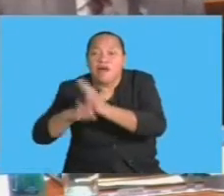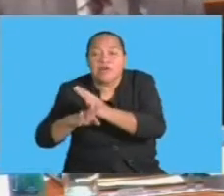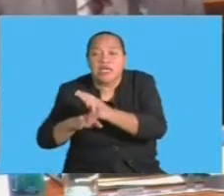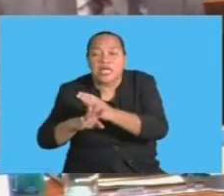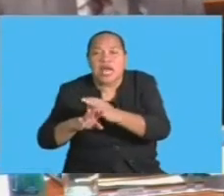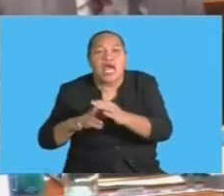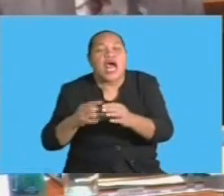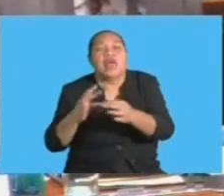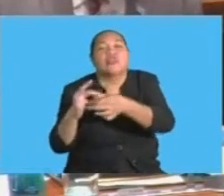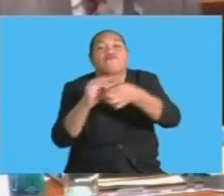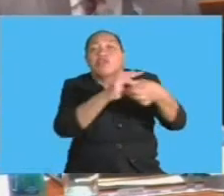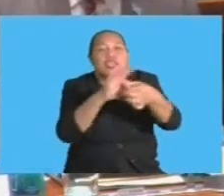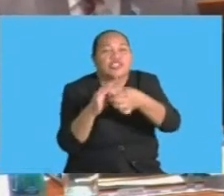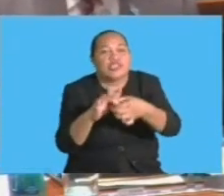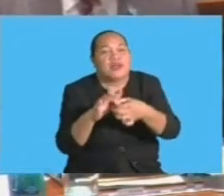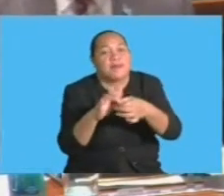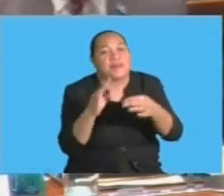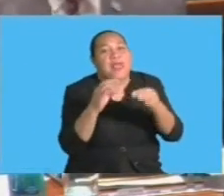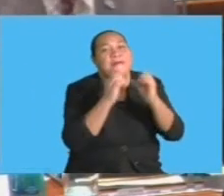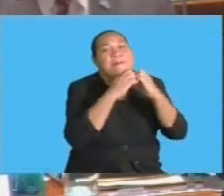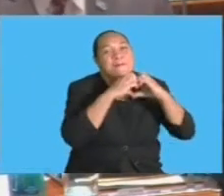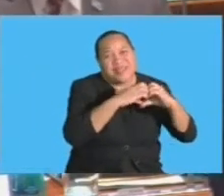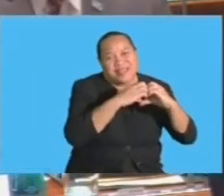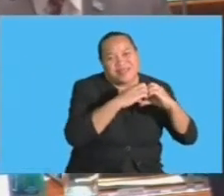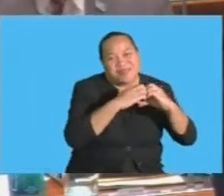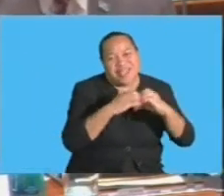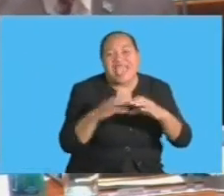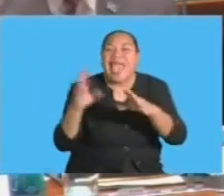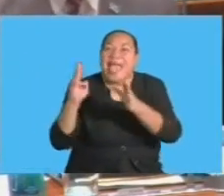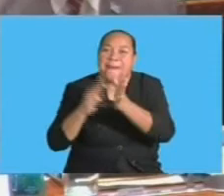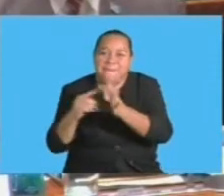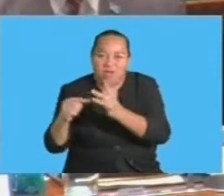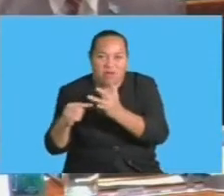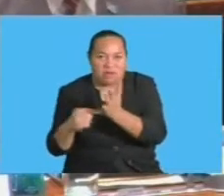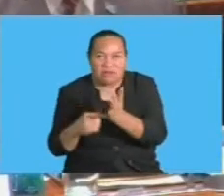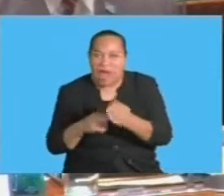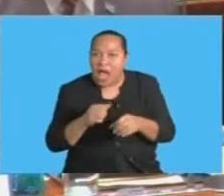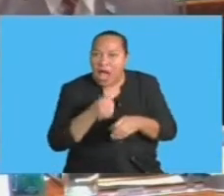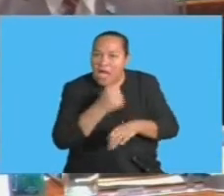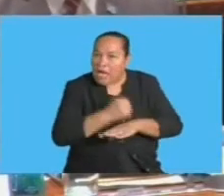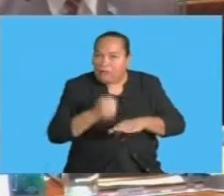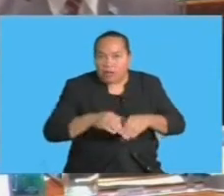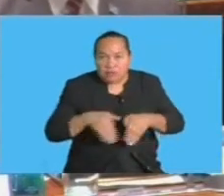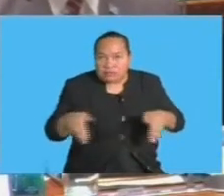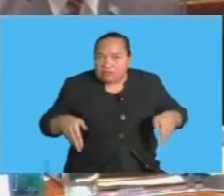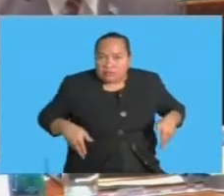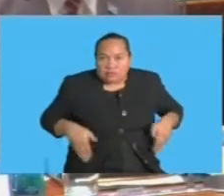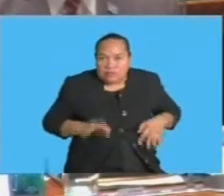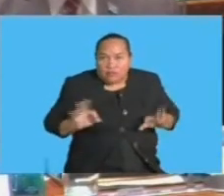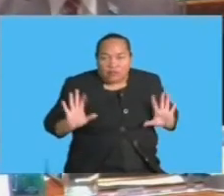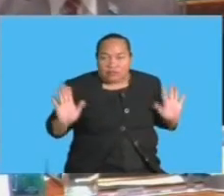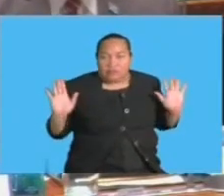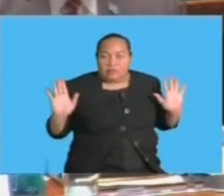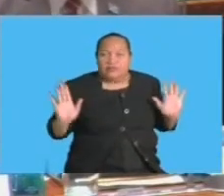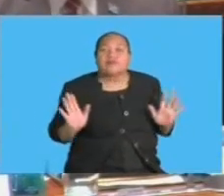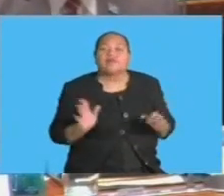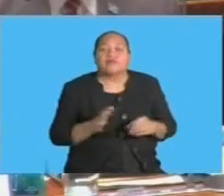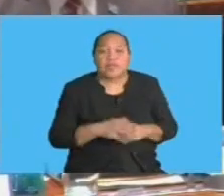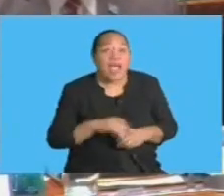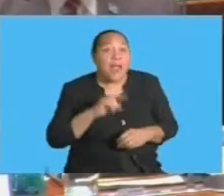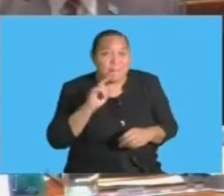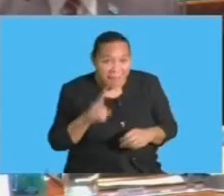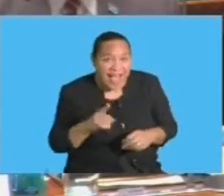BSP and MIOT. It's got nothing to do with government. They, of course, have been the beneficiaries of the tax incentive we've